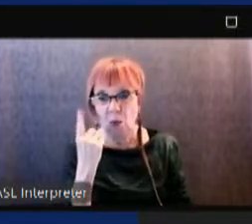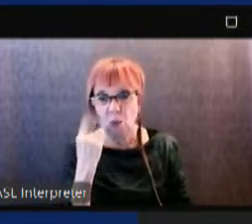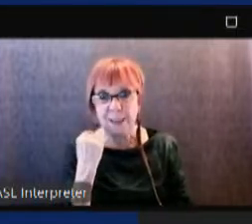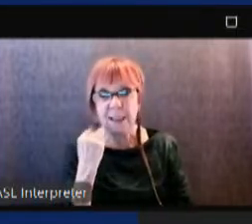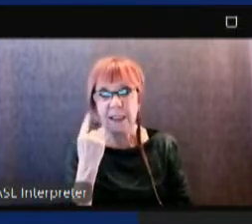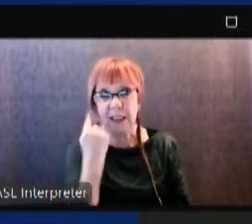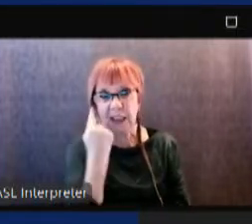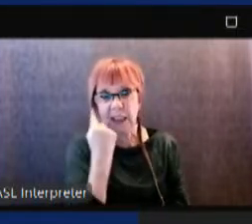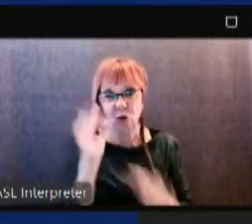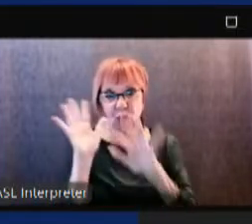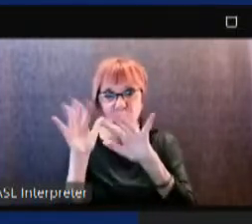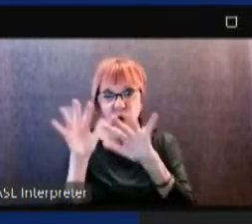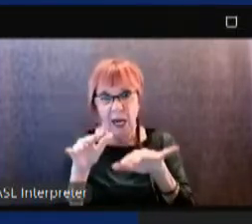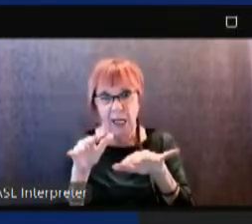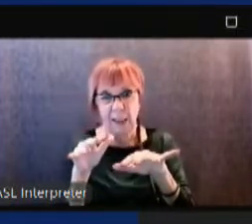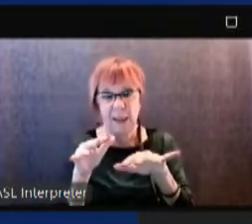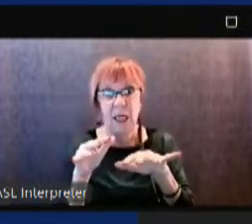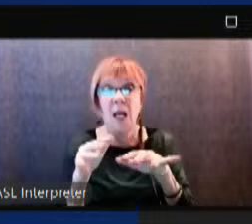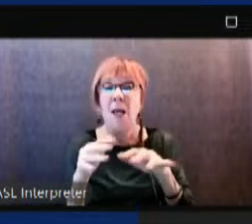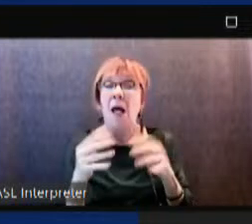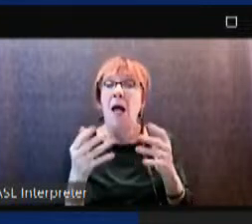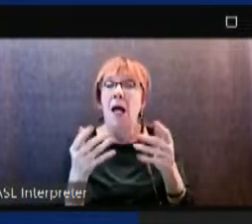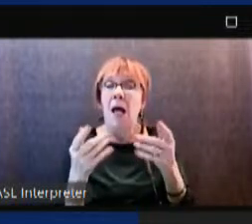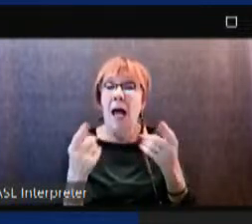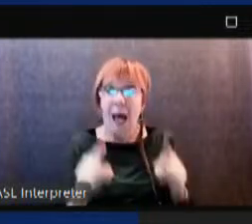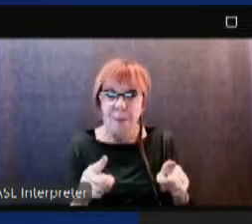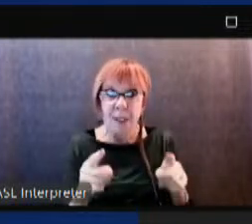left behind in the streets. Many houses have